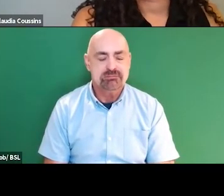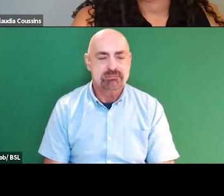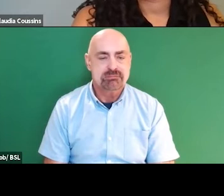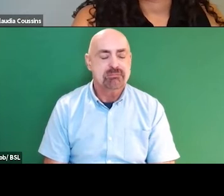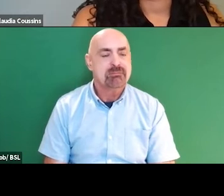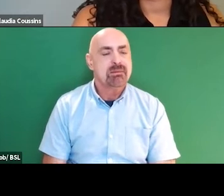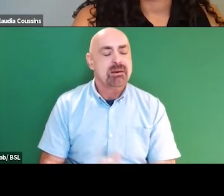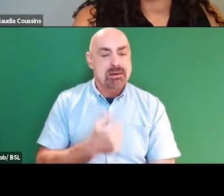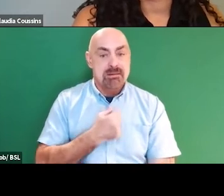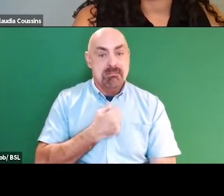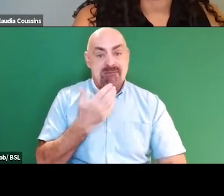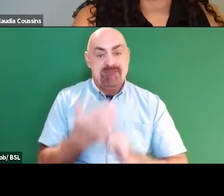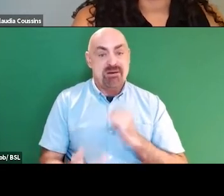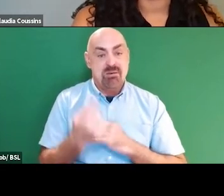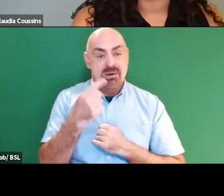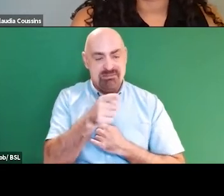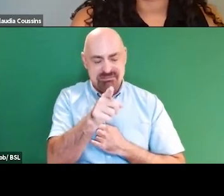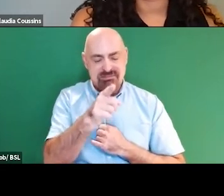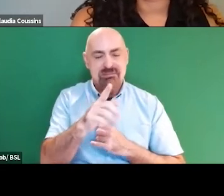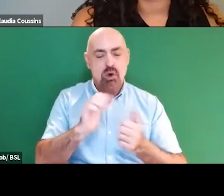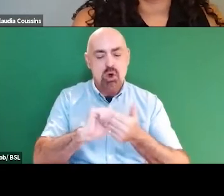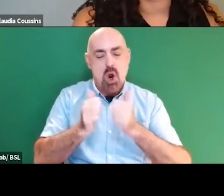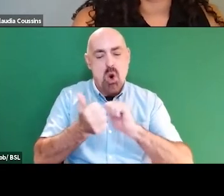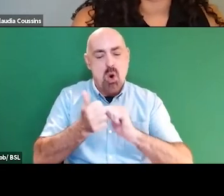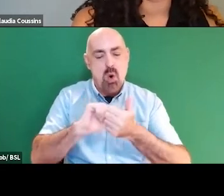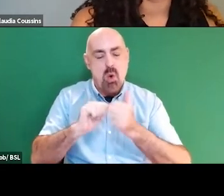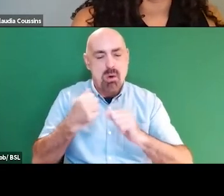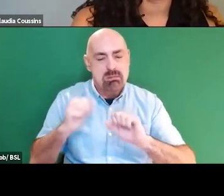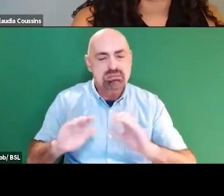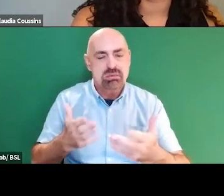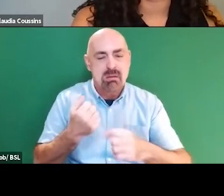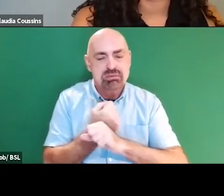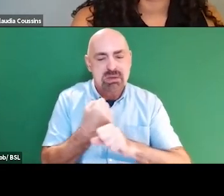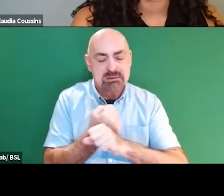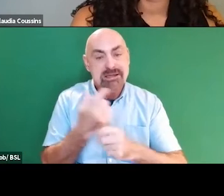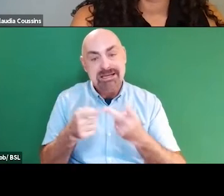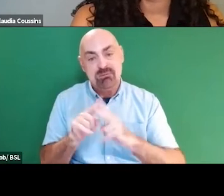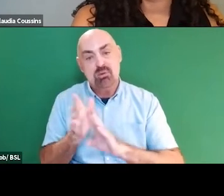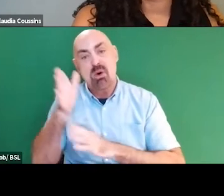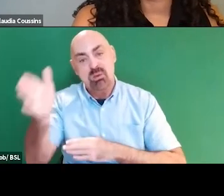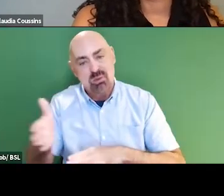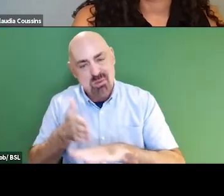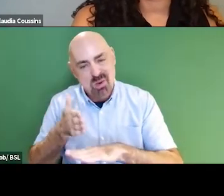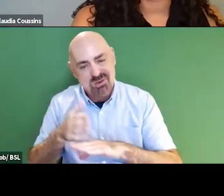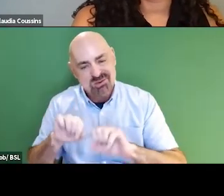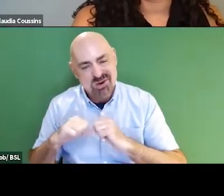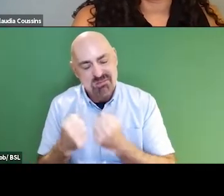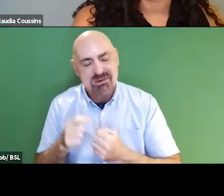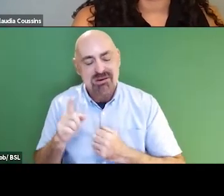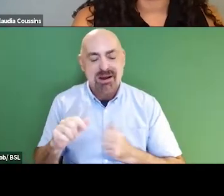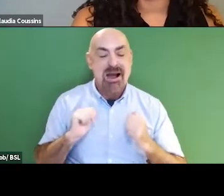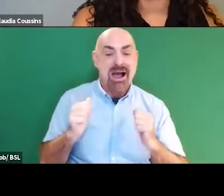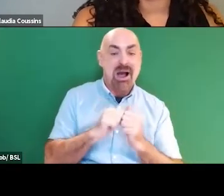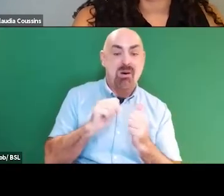My final slide today is about co-production, which you'll hear more about if you have chosen to attend that workshop. Our approach at the National